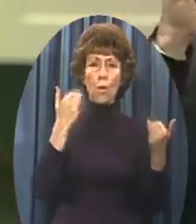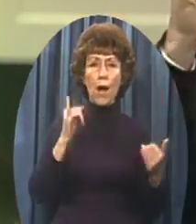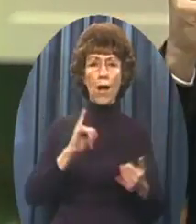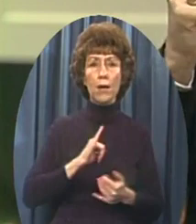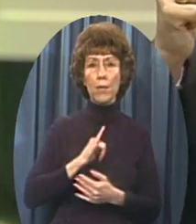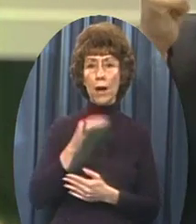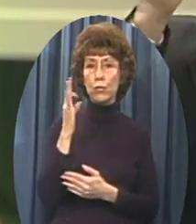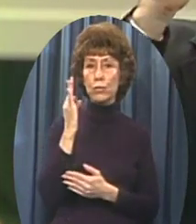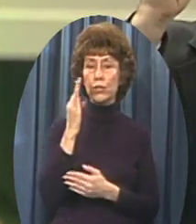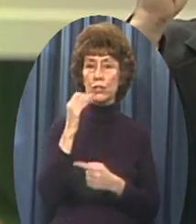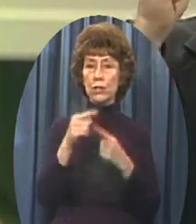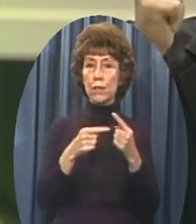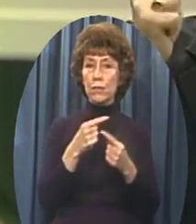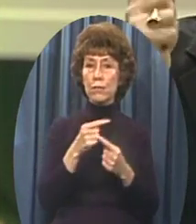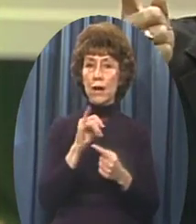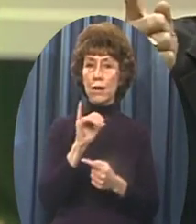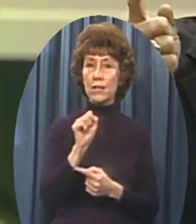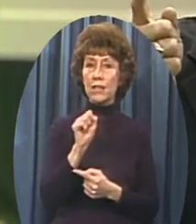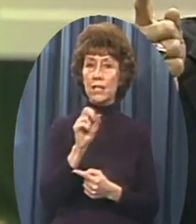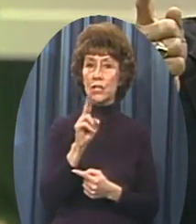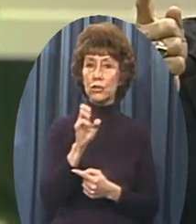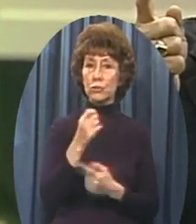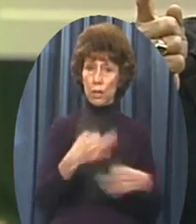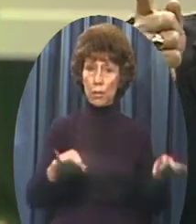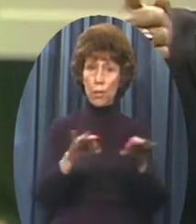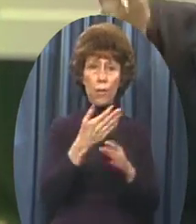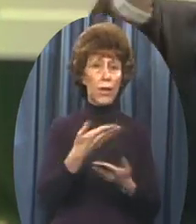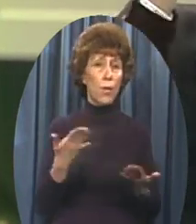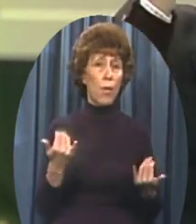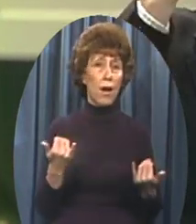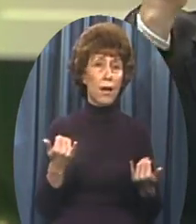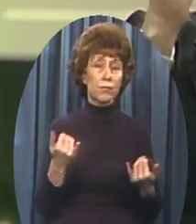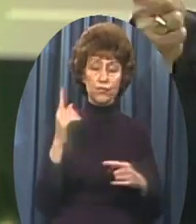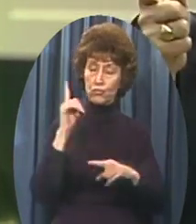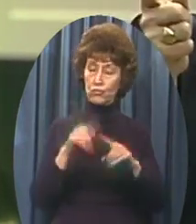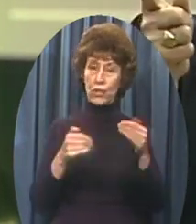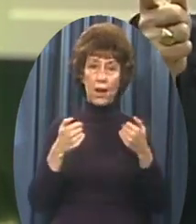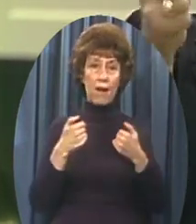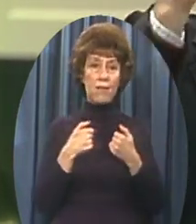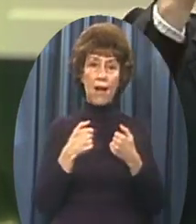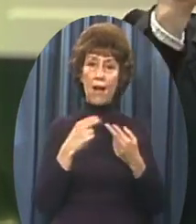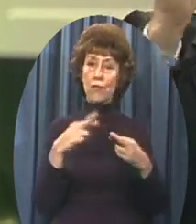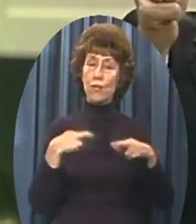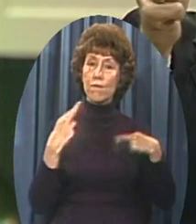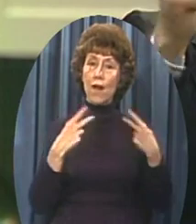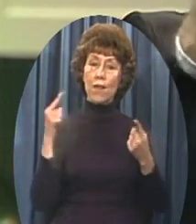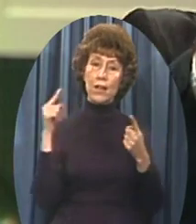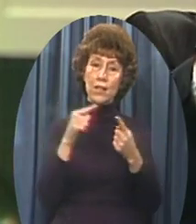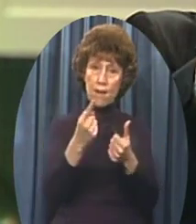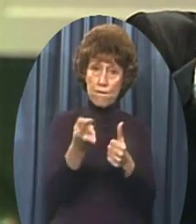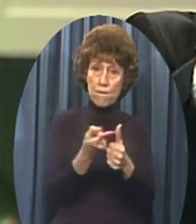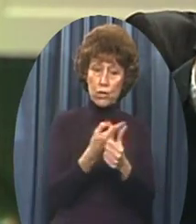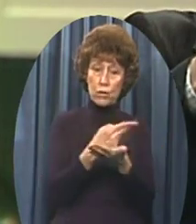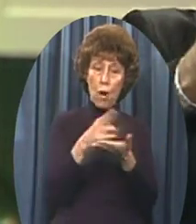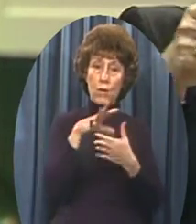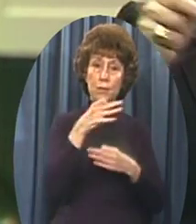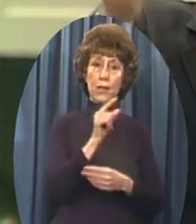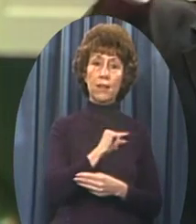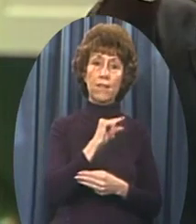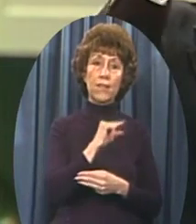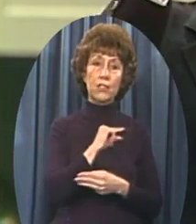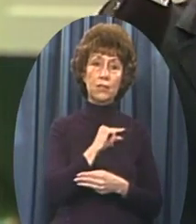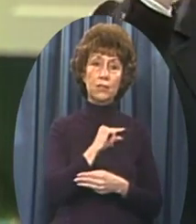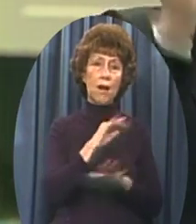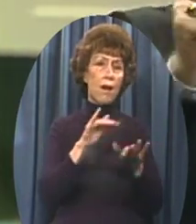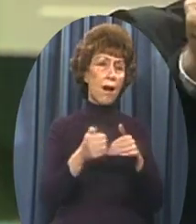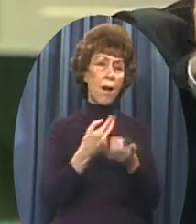You can't have revival until there's Holy Spirit conviction. You cannot have Holy Spirit conviction until there's awareness of sin. And